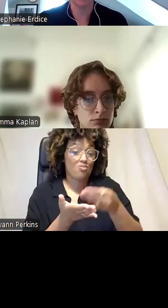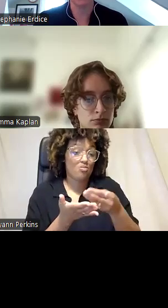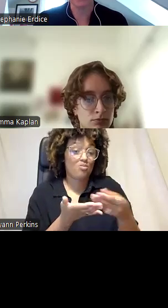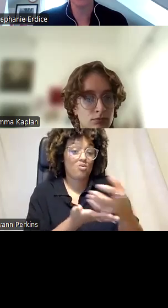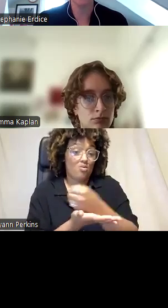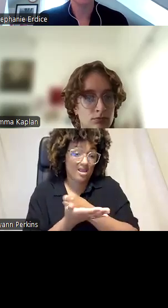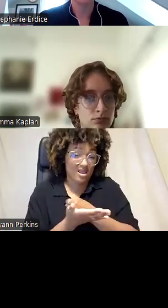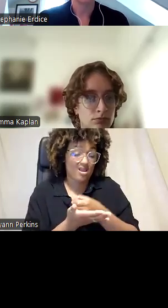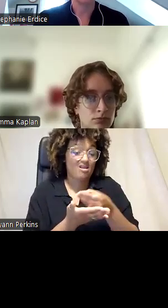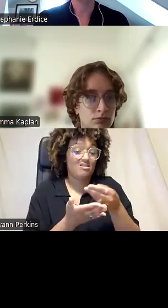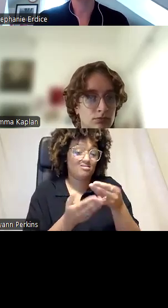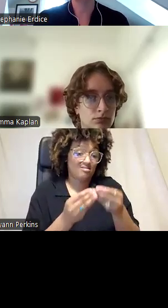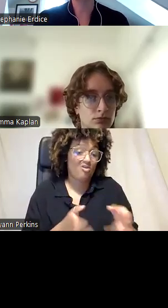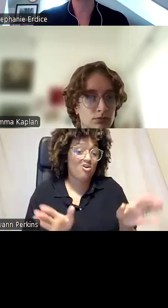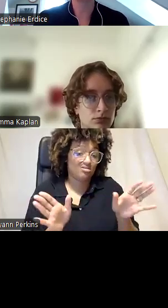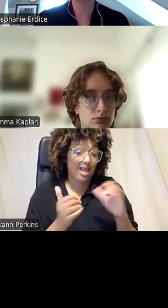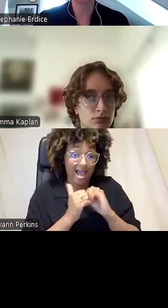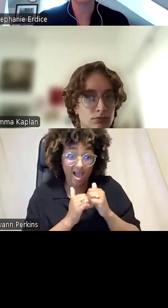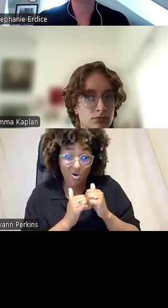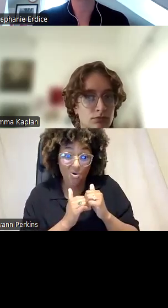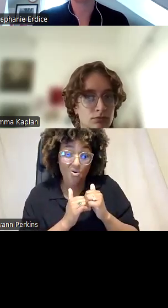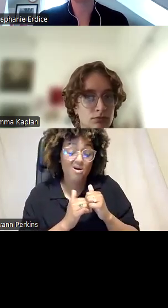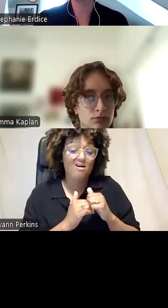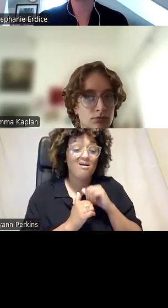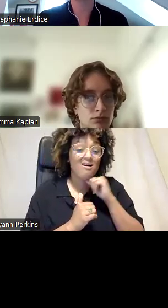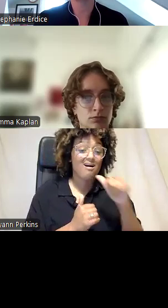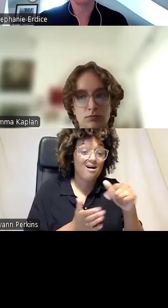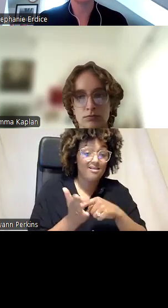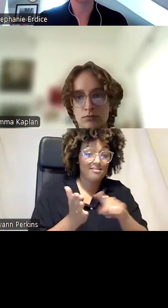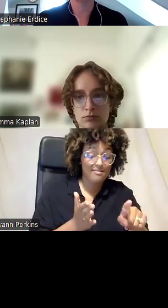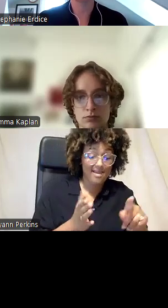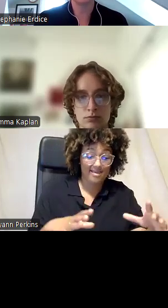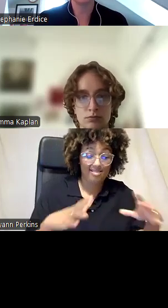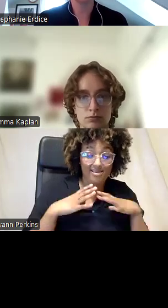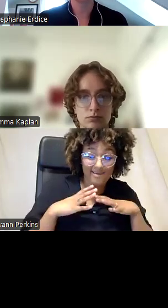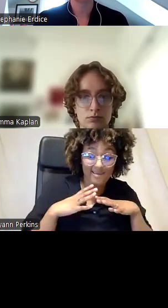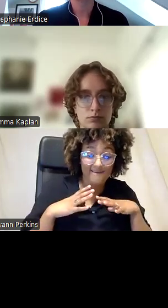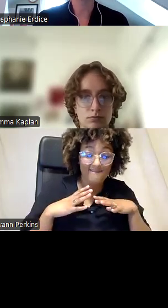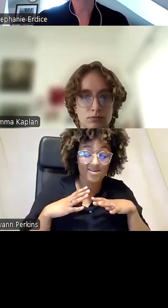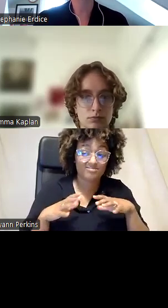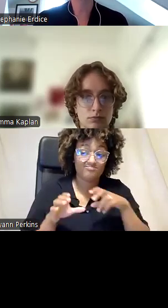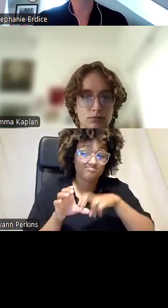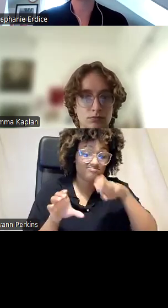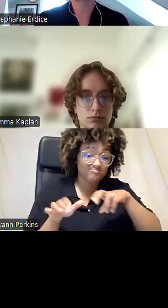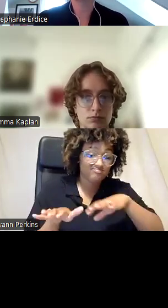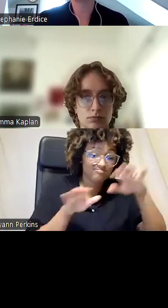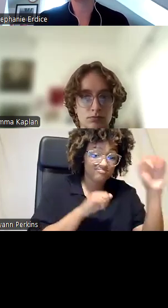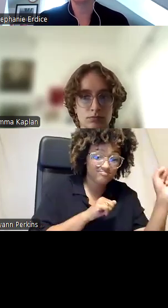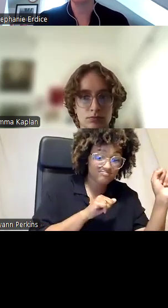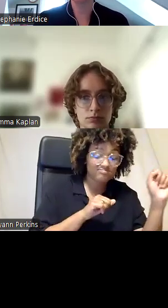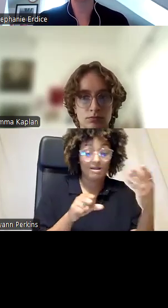take unpaid leave. It might be a loss of work altogether, so being fired or quitting. It could be what we